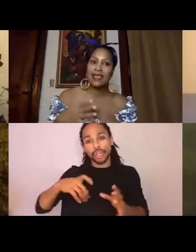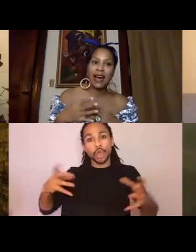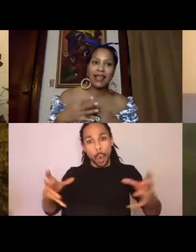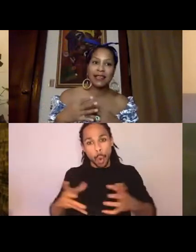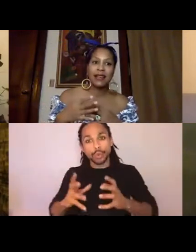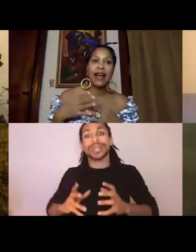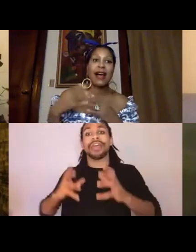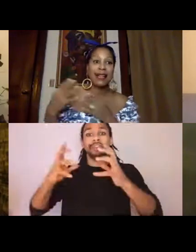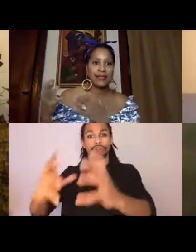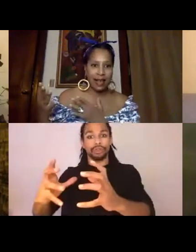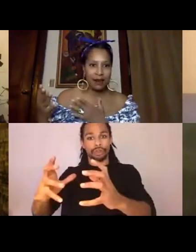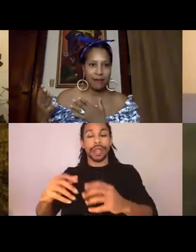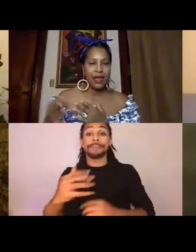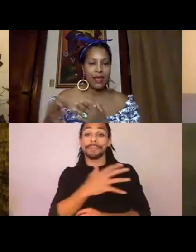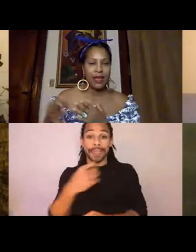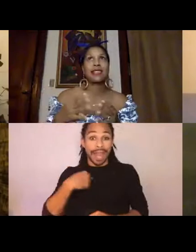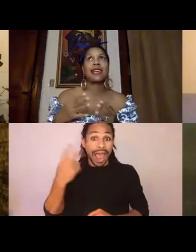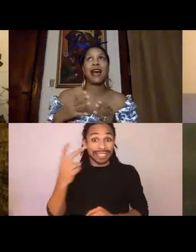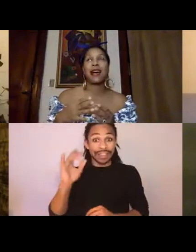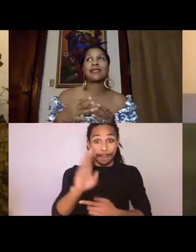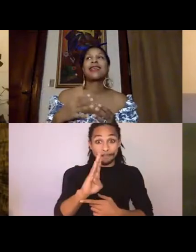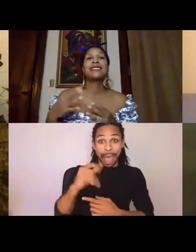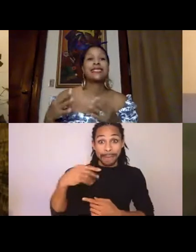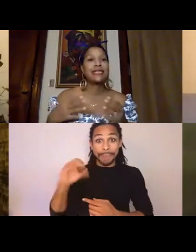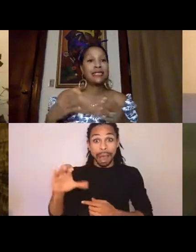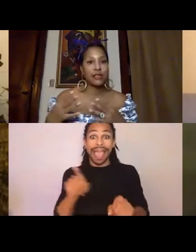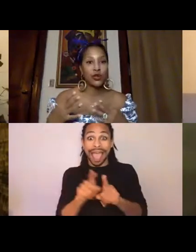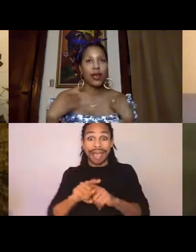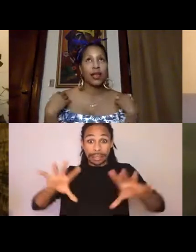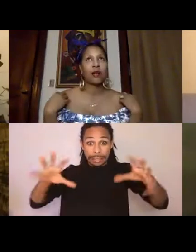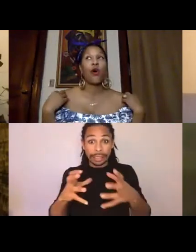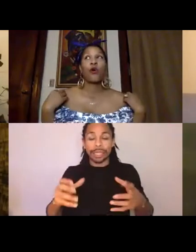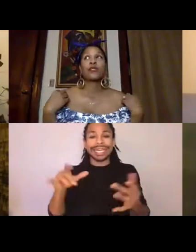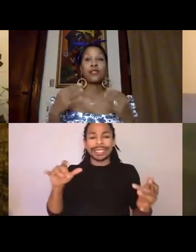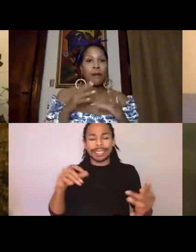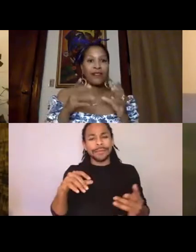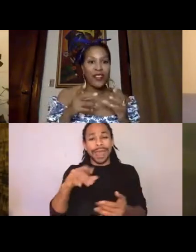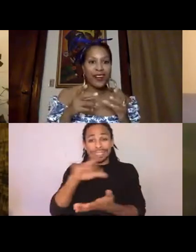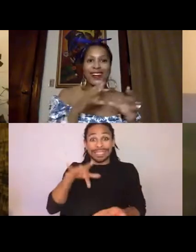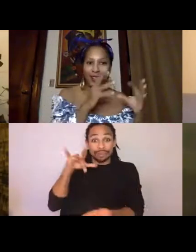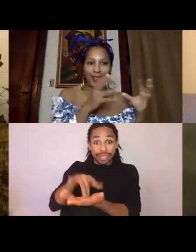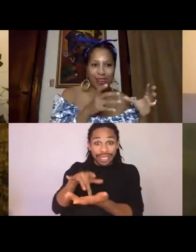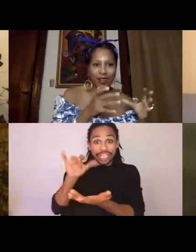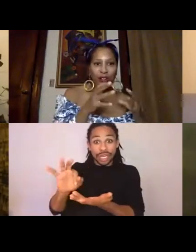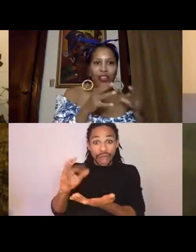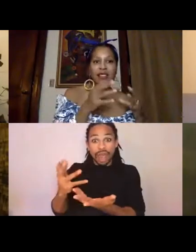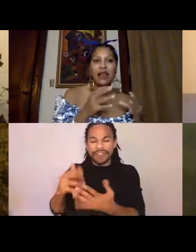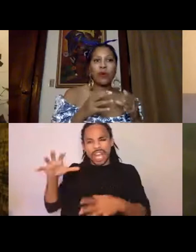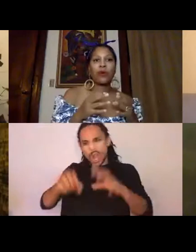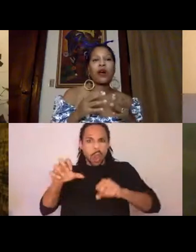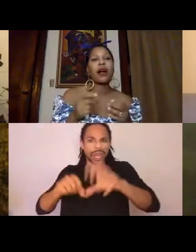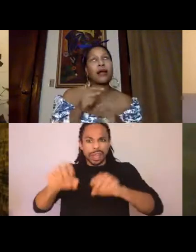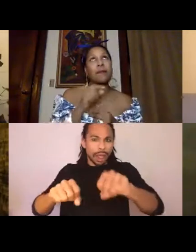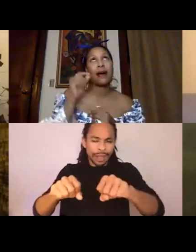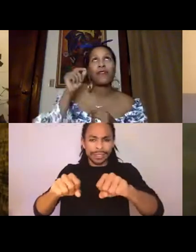see that as that. I see it as decentering some of the colonial things that we